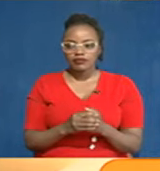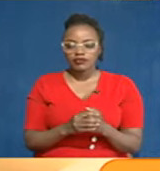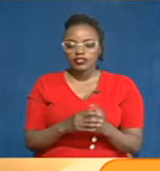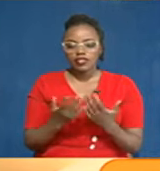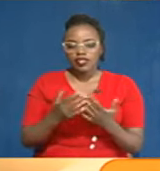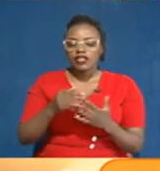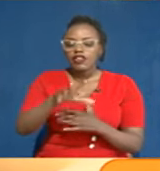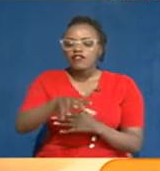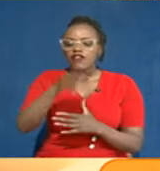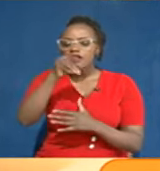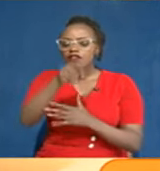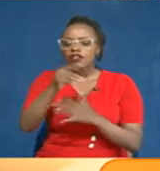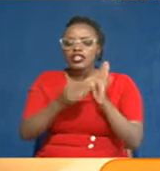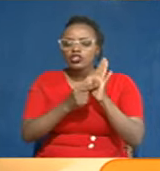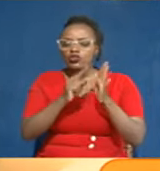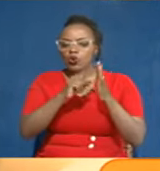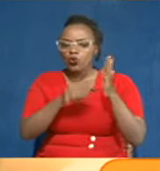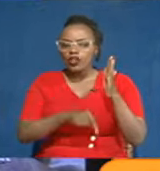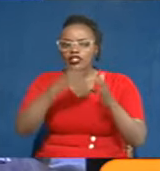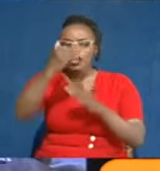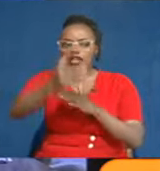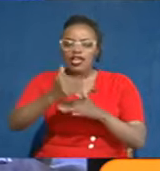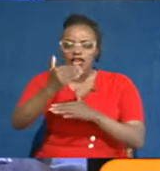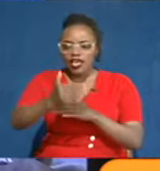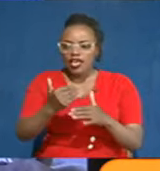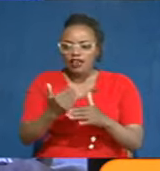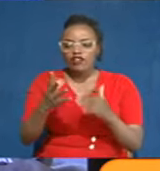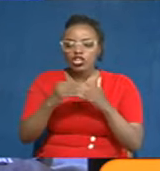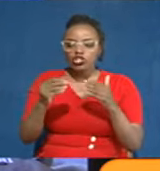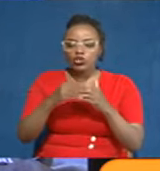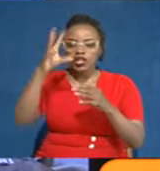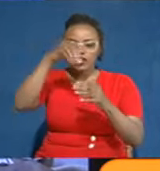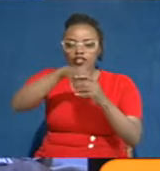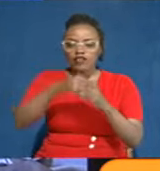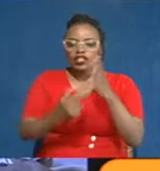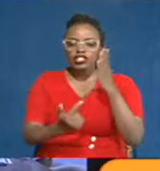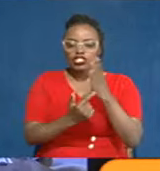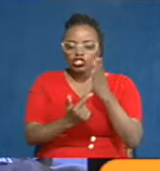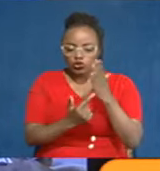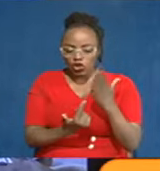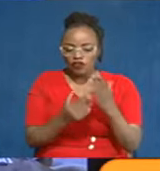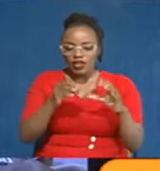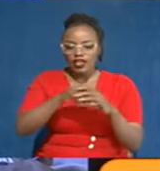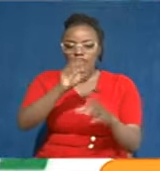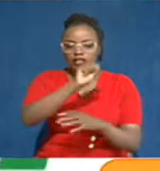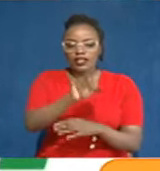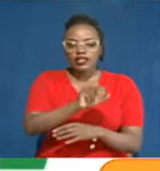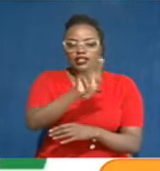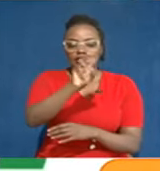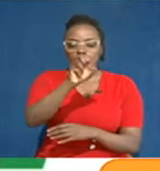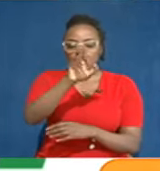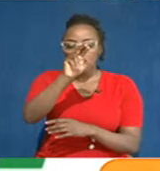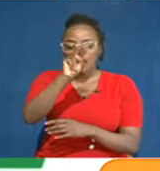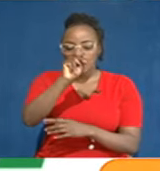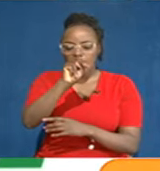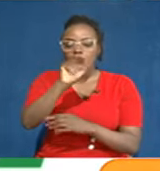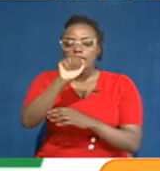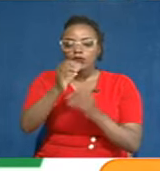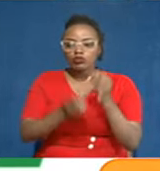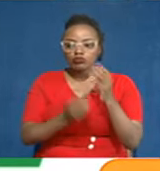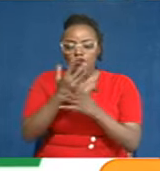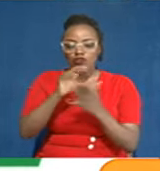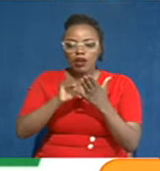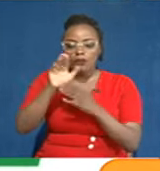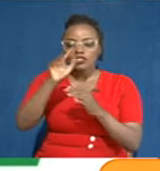The findings further indicate that every dollar invested in digital technologies in Sub-Saharan Africa could generate over twice that